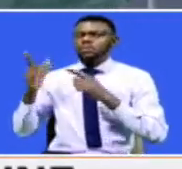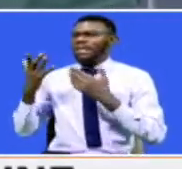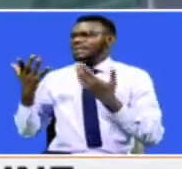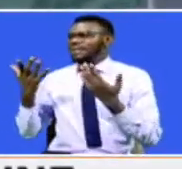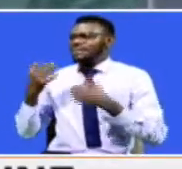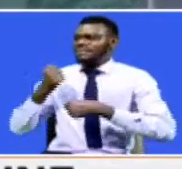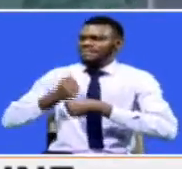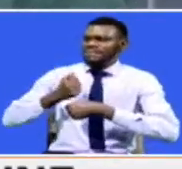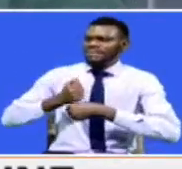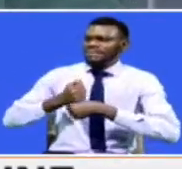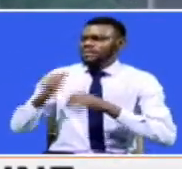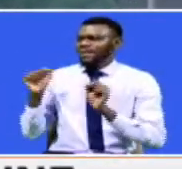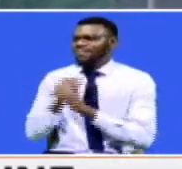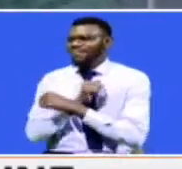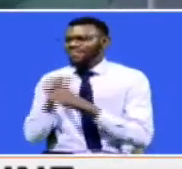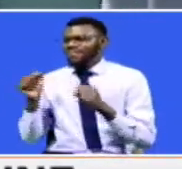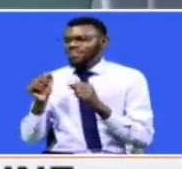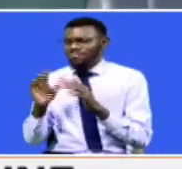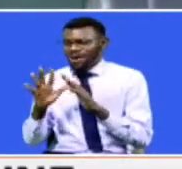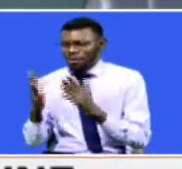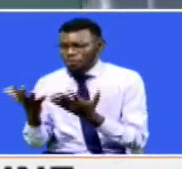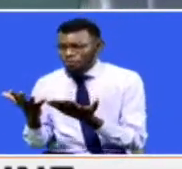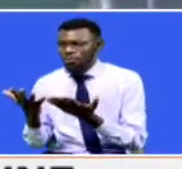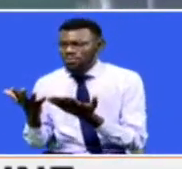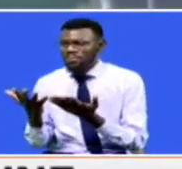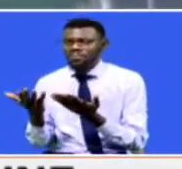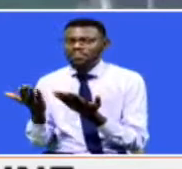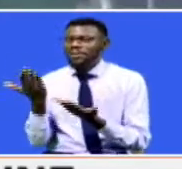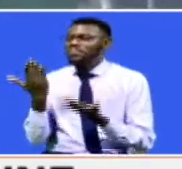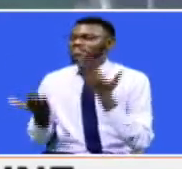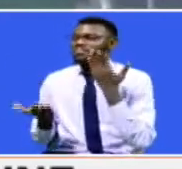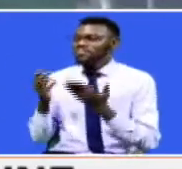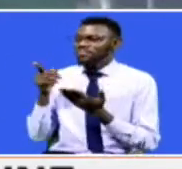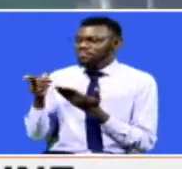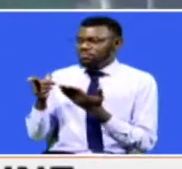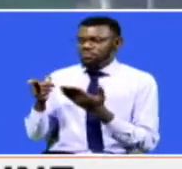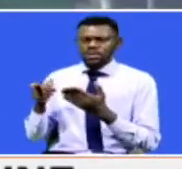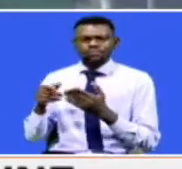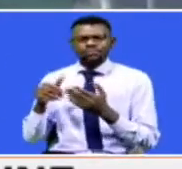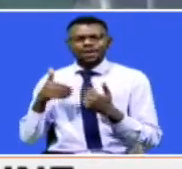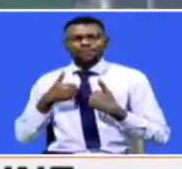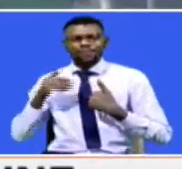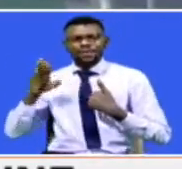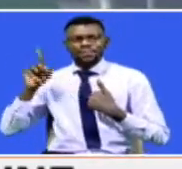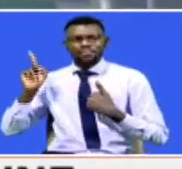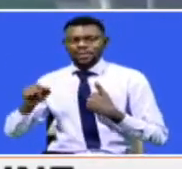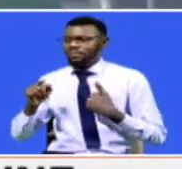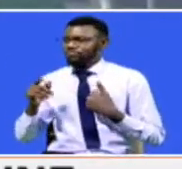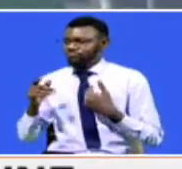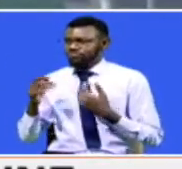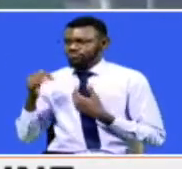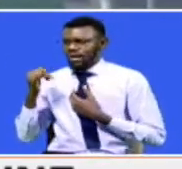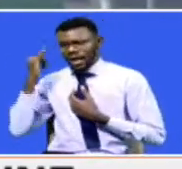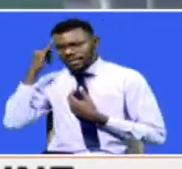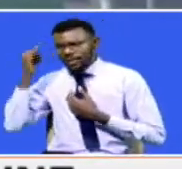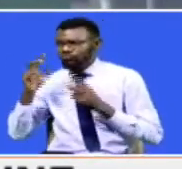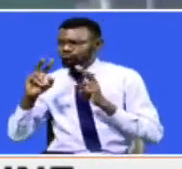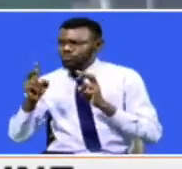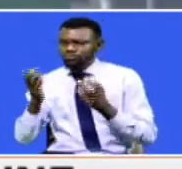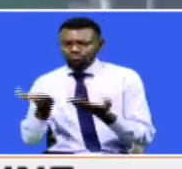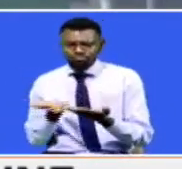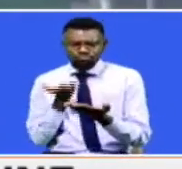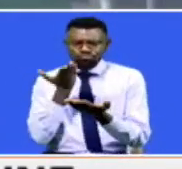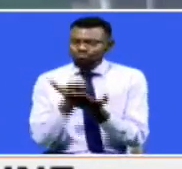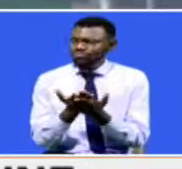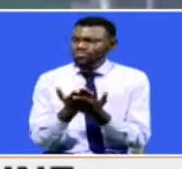And this is how you do it in very basic terms, right? So you get an MP who can move a motion to indicate that